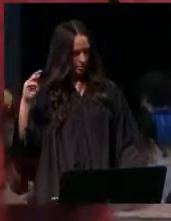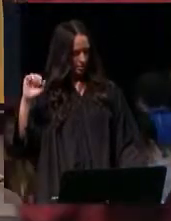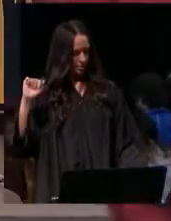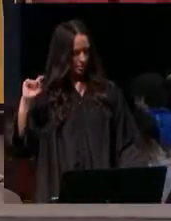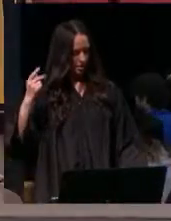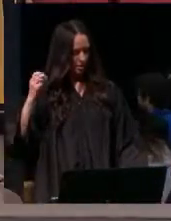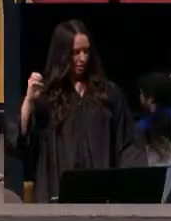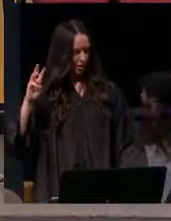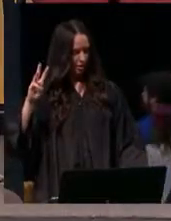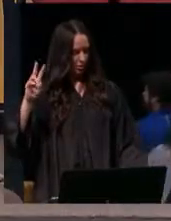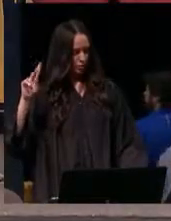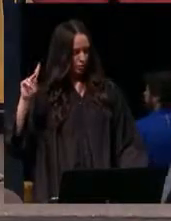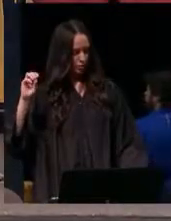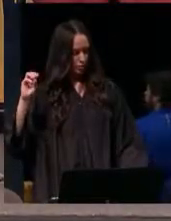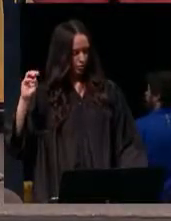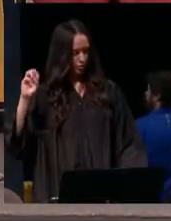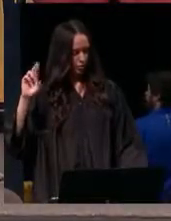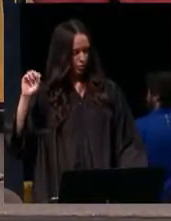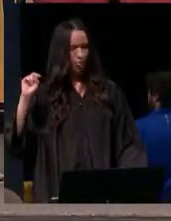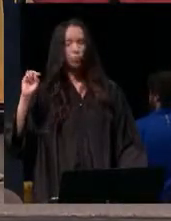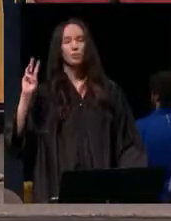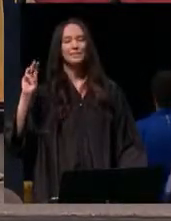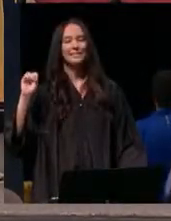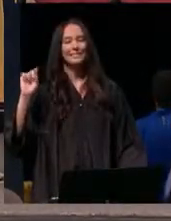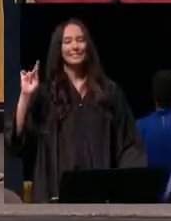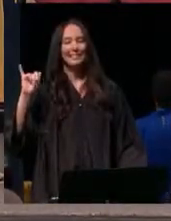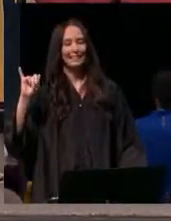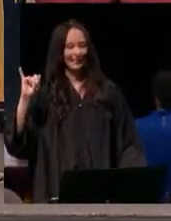Matthew Komorowski.